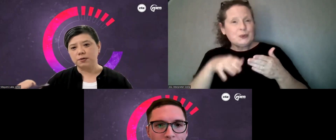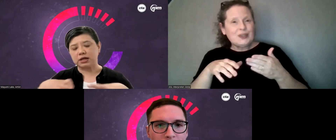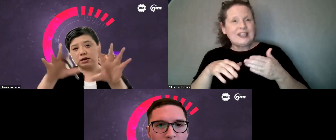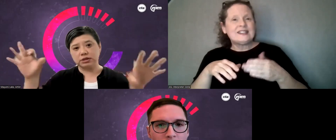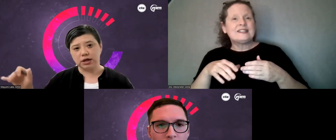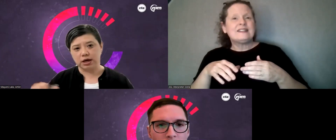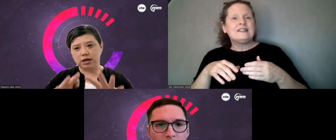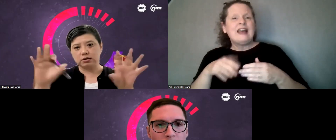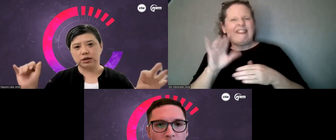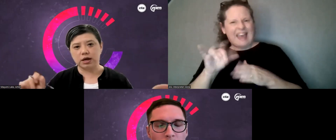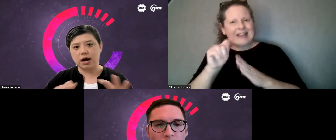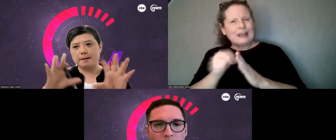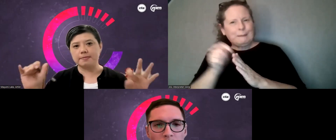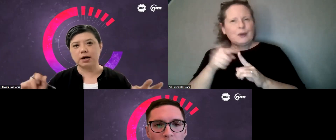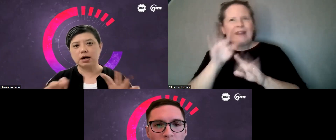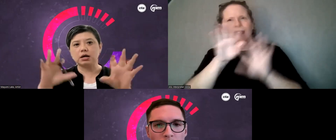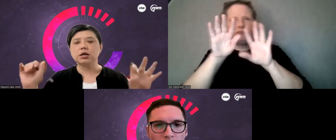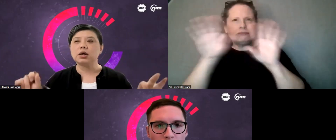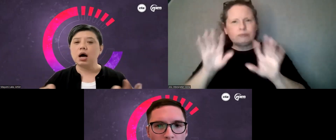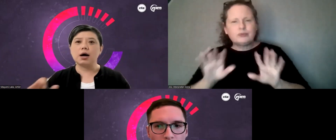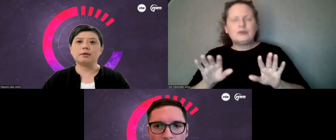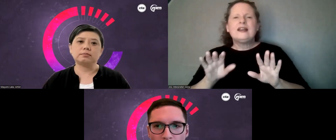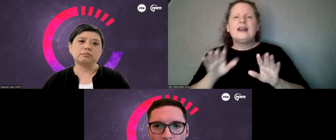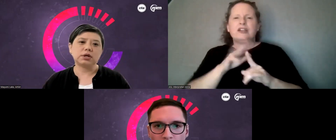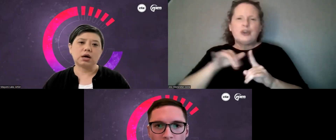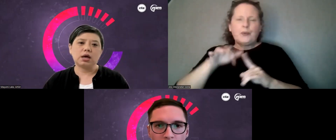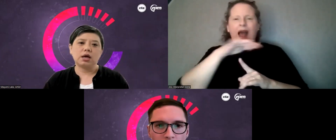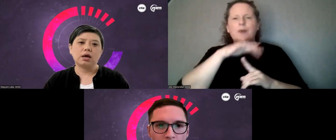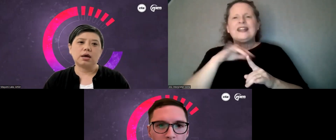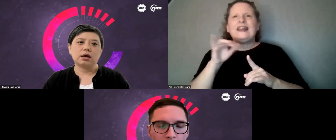then surrounding, the